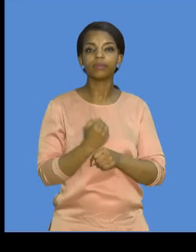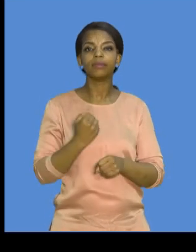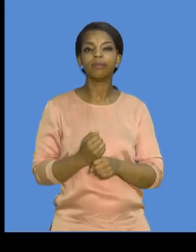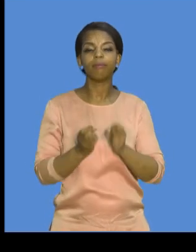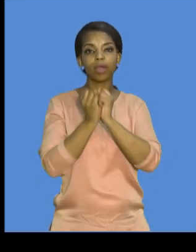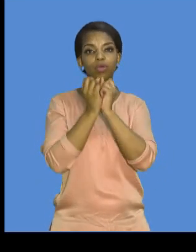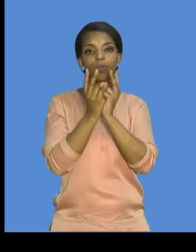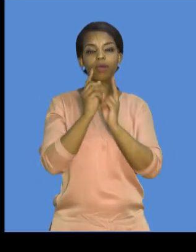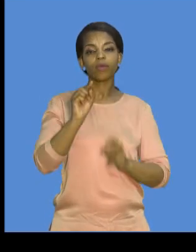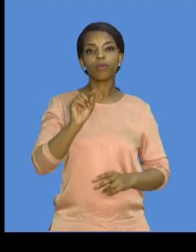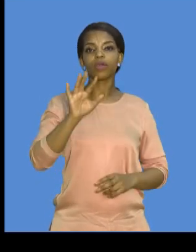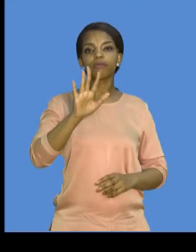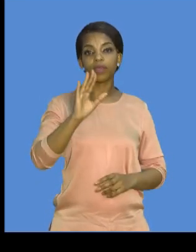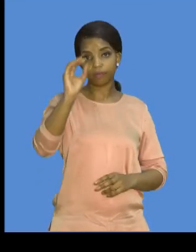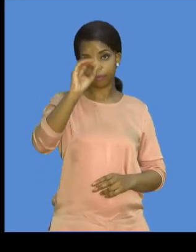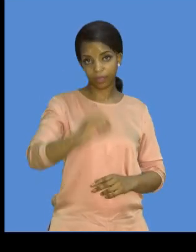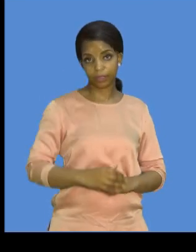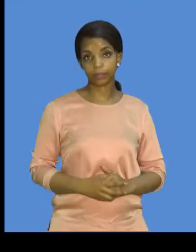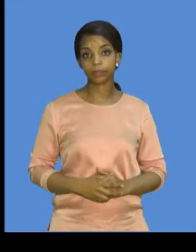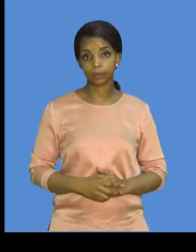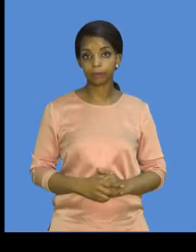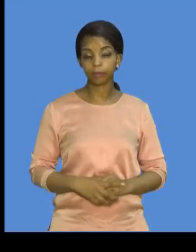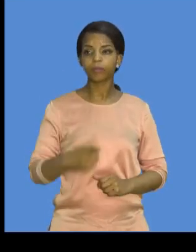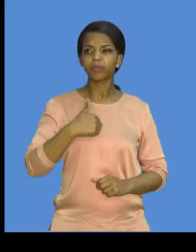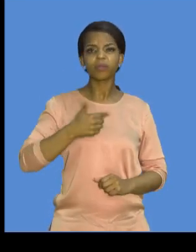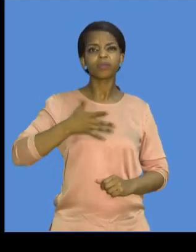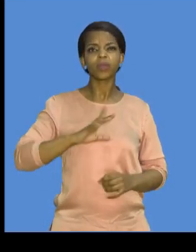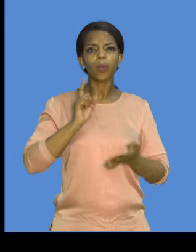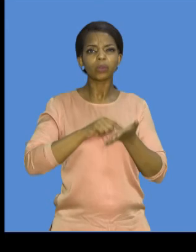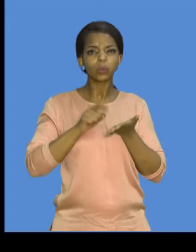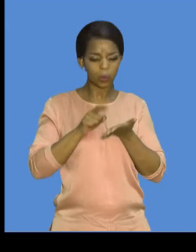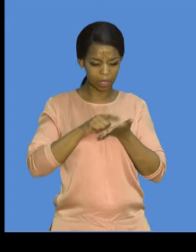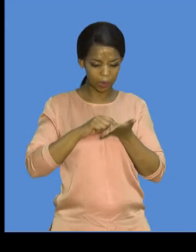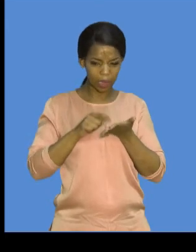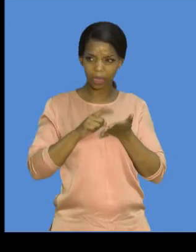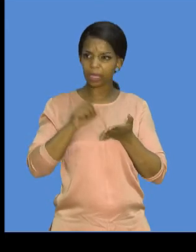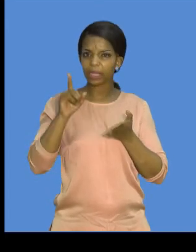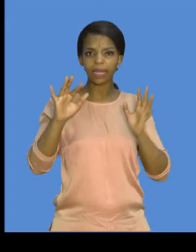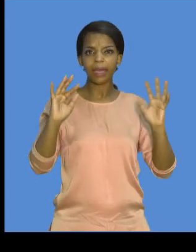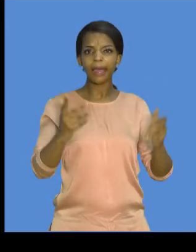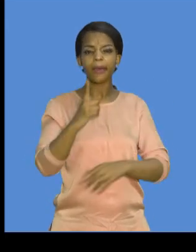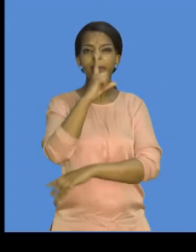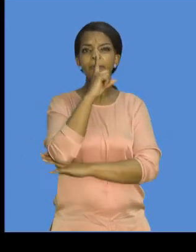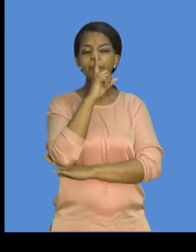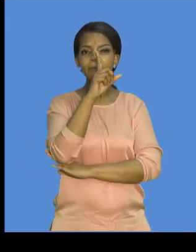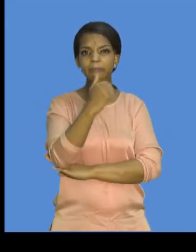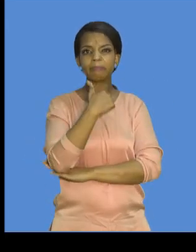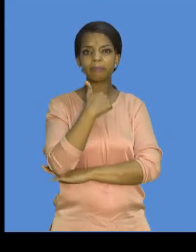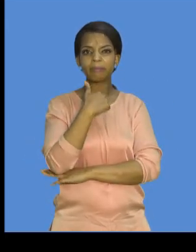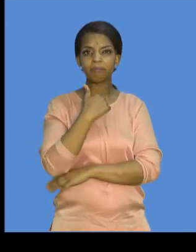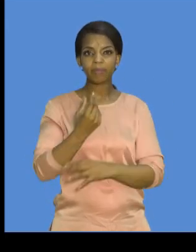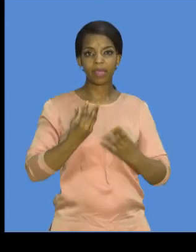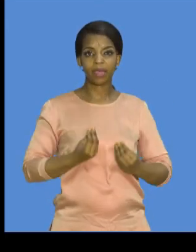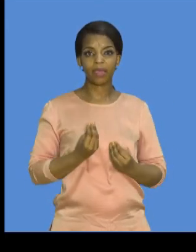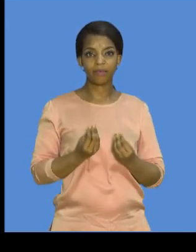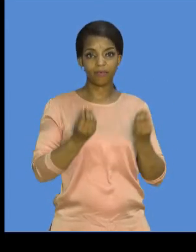12.5%. So if I wanted to calculate this, my formula would be A, which is the accumulated amount, is equals